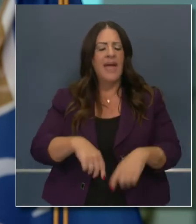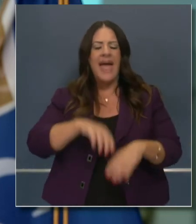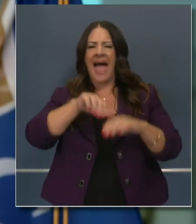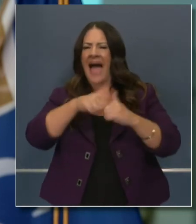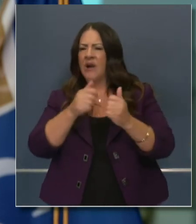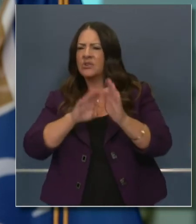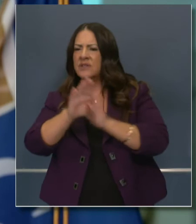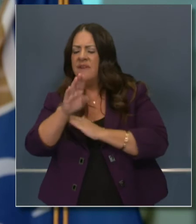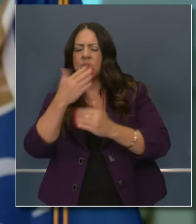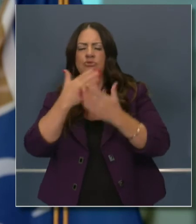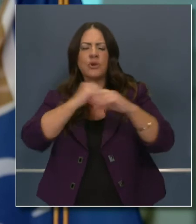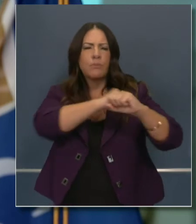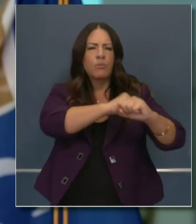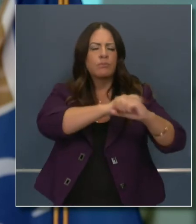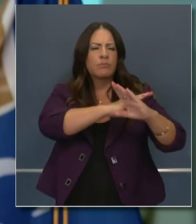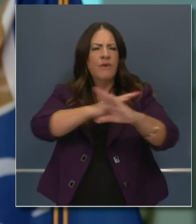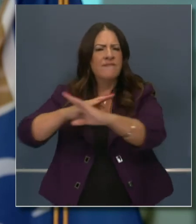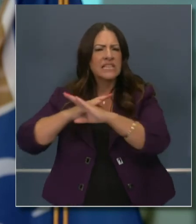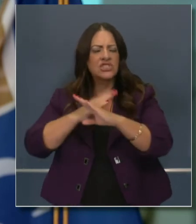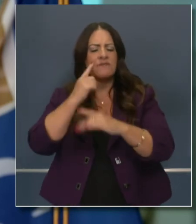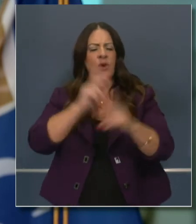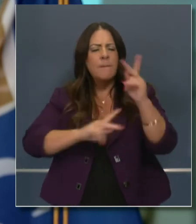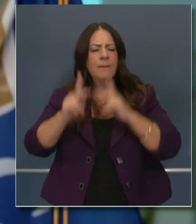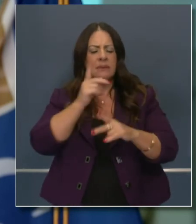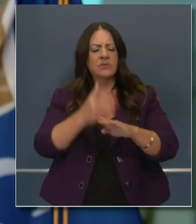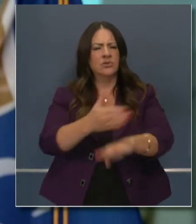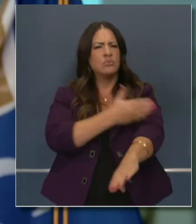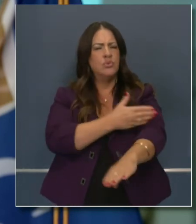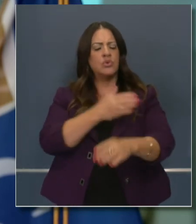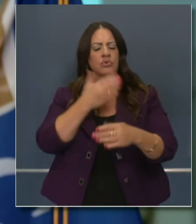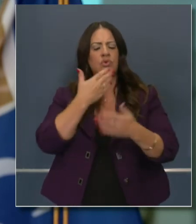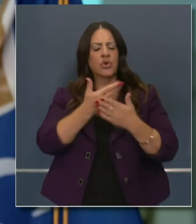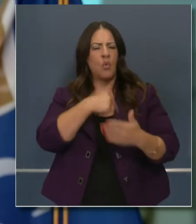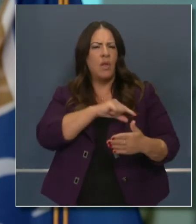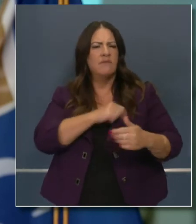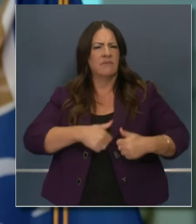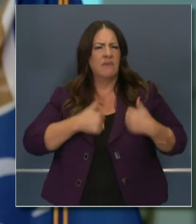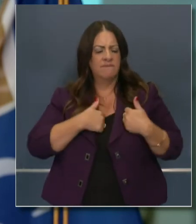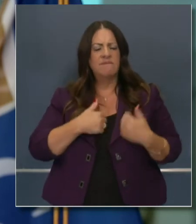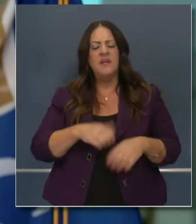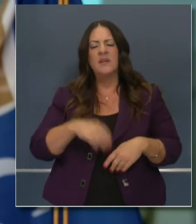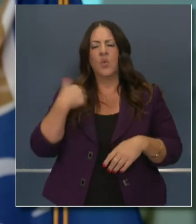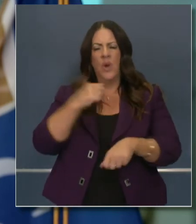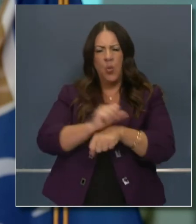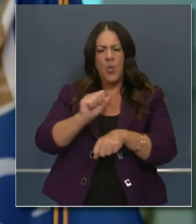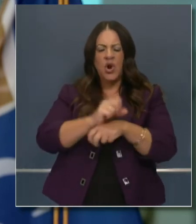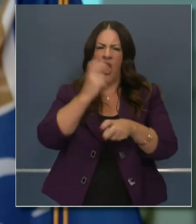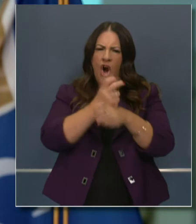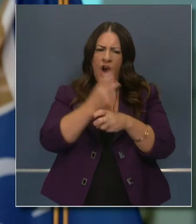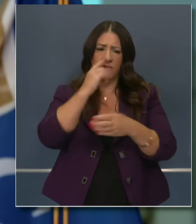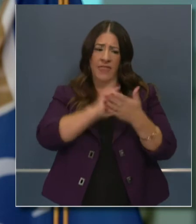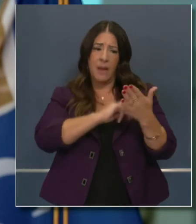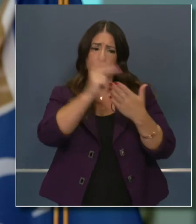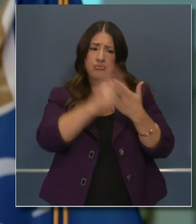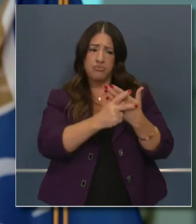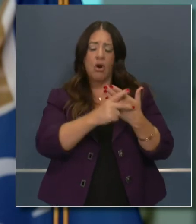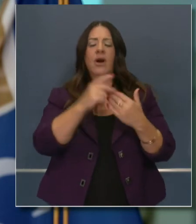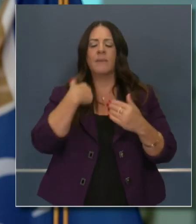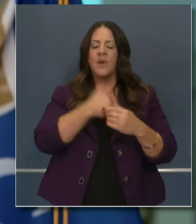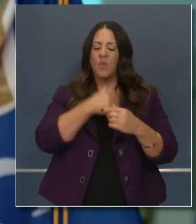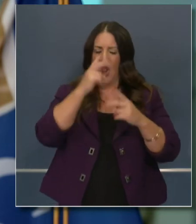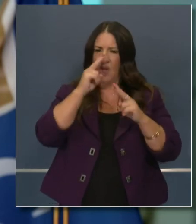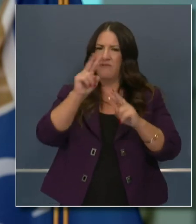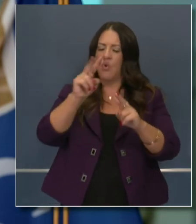system, a program that we have worked hard to design, and now a program that we look forward to advancing.